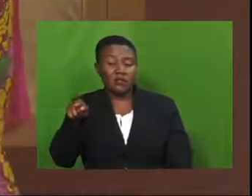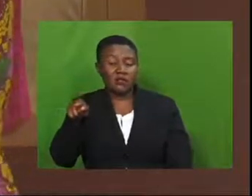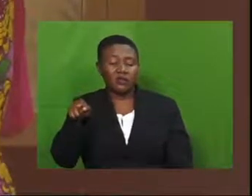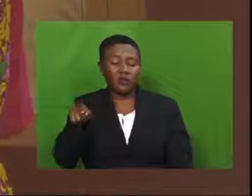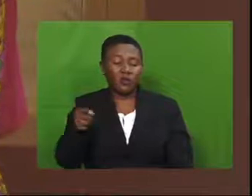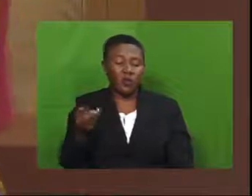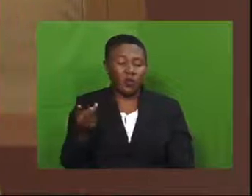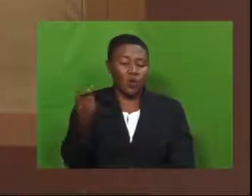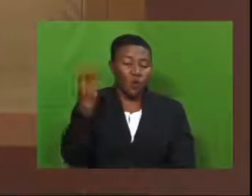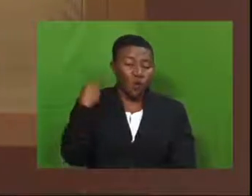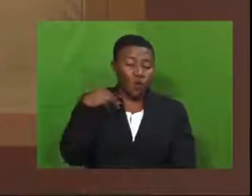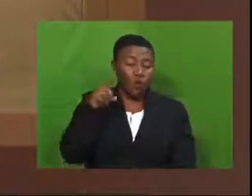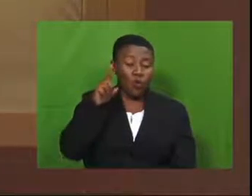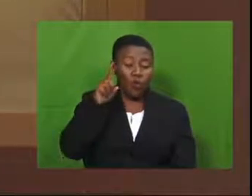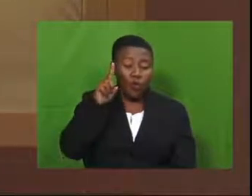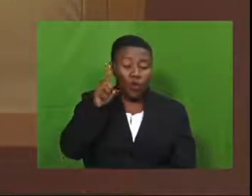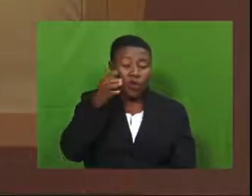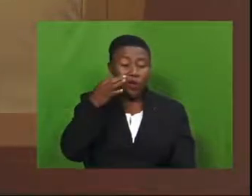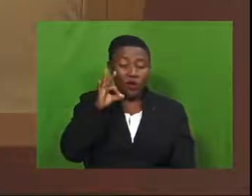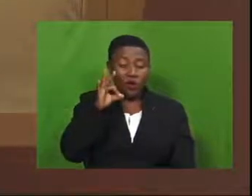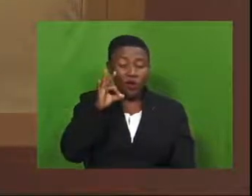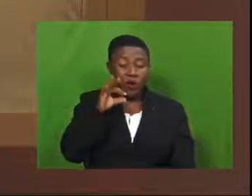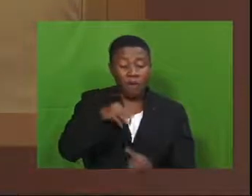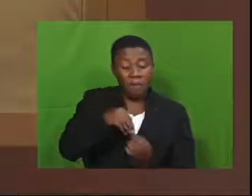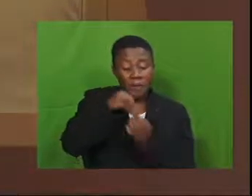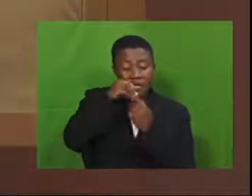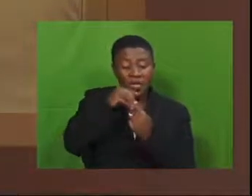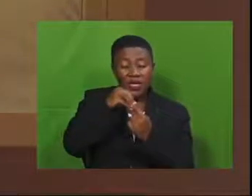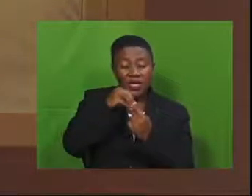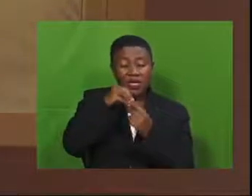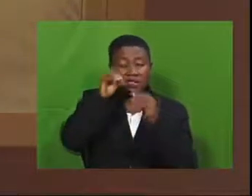main pushers of this program for young